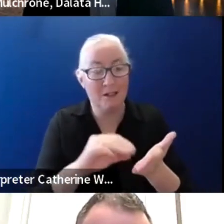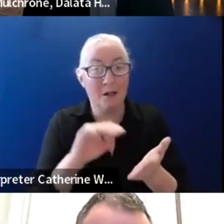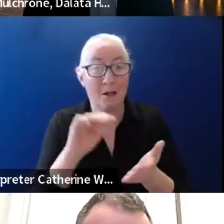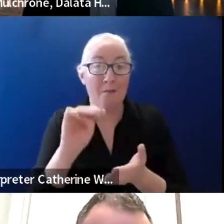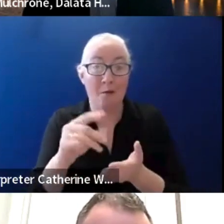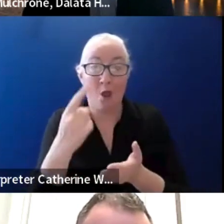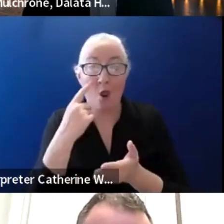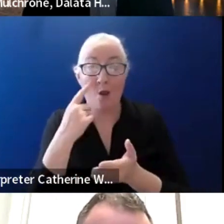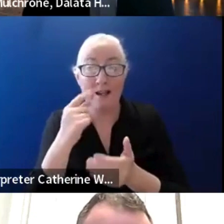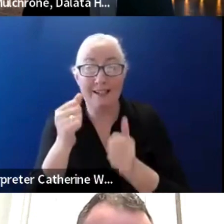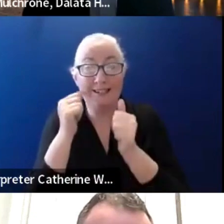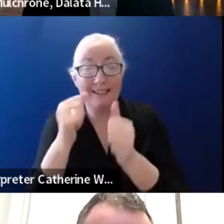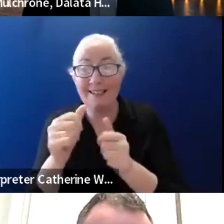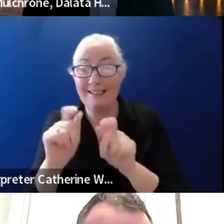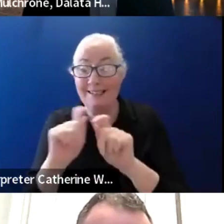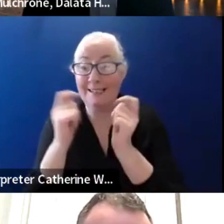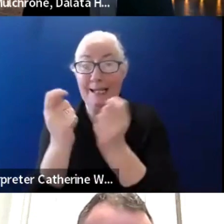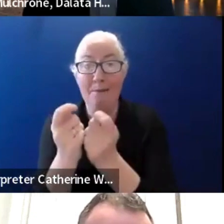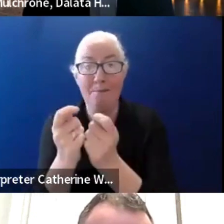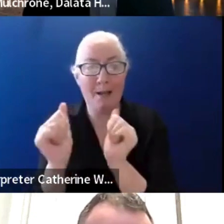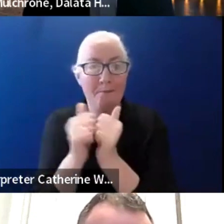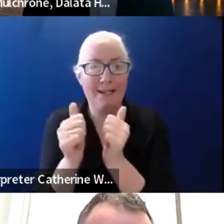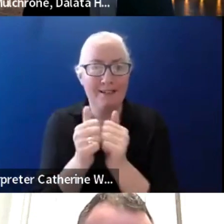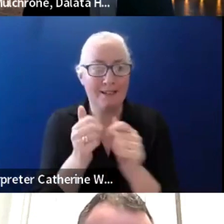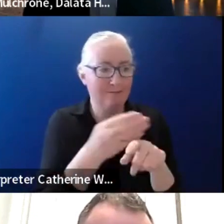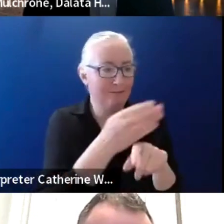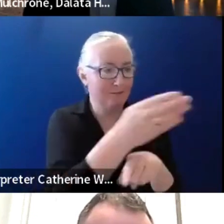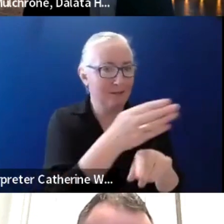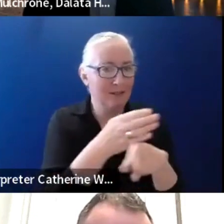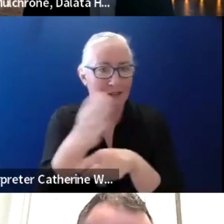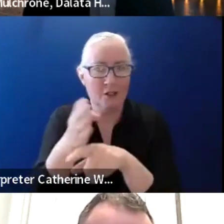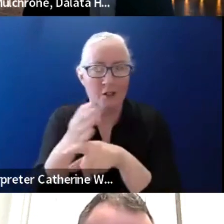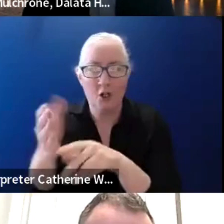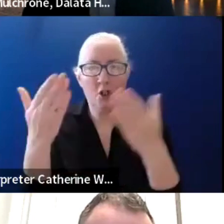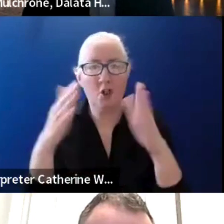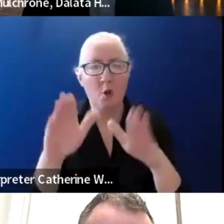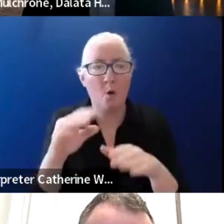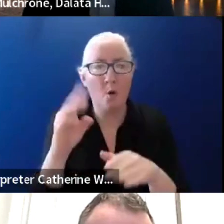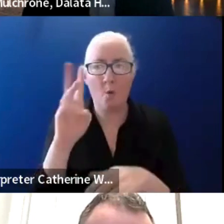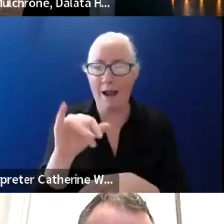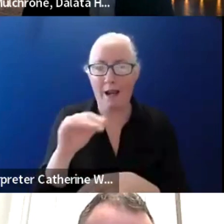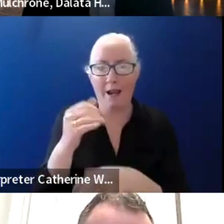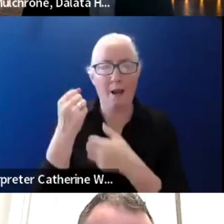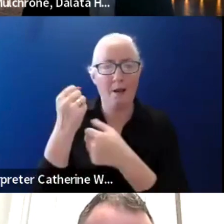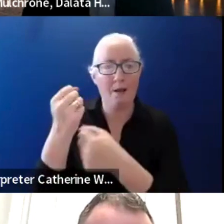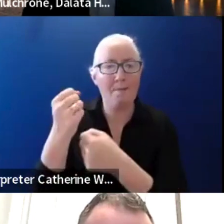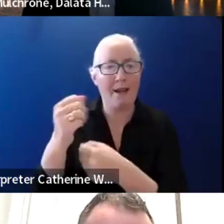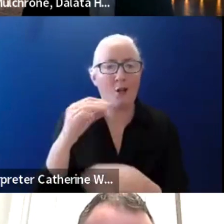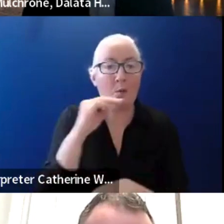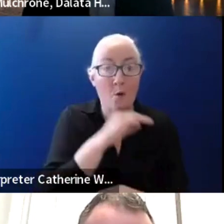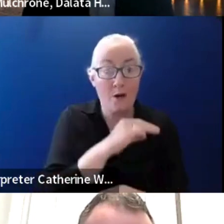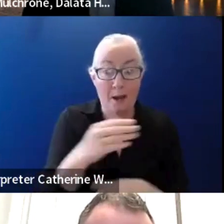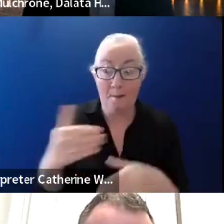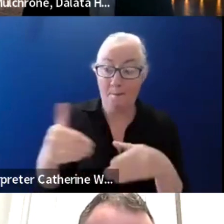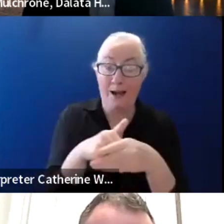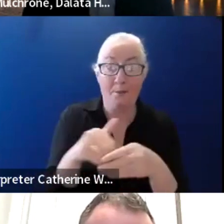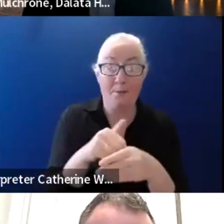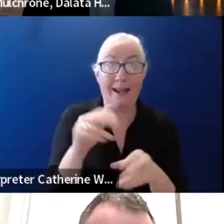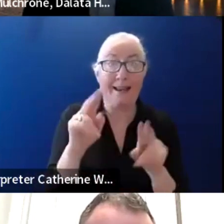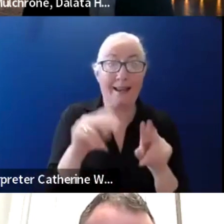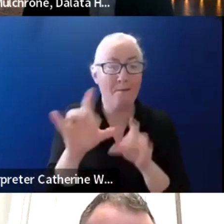looking at attending team meetings to talk to teams in person about the importance of the campaign and how participation can make a difference to people's